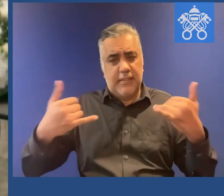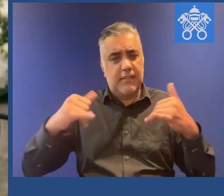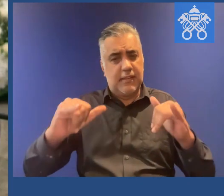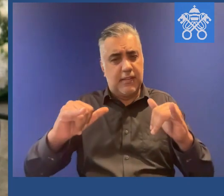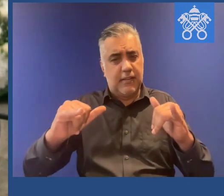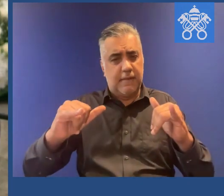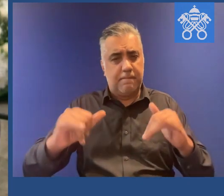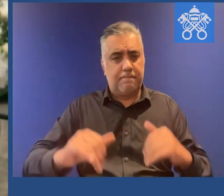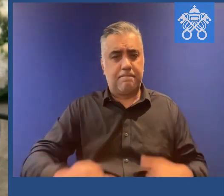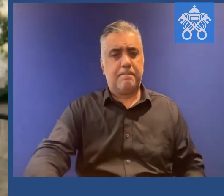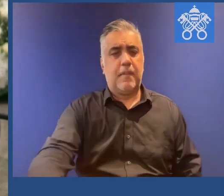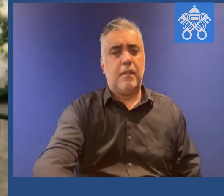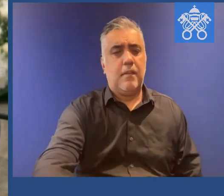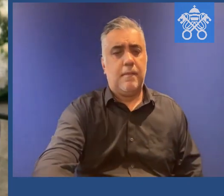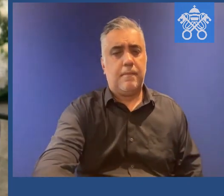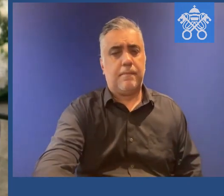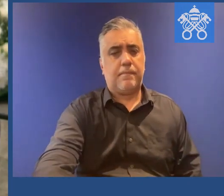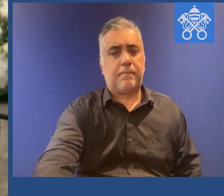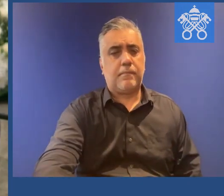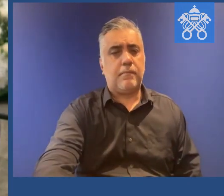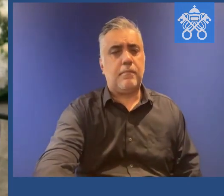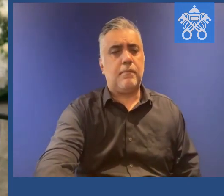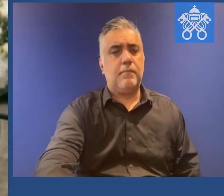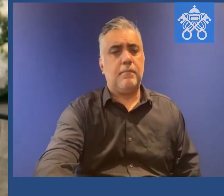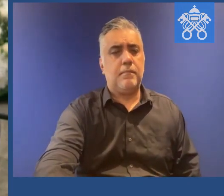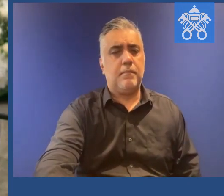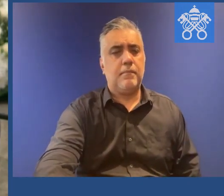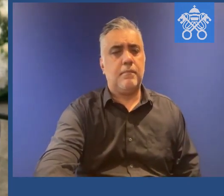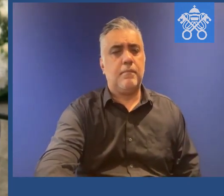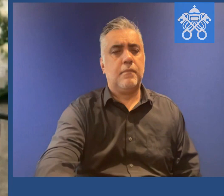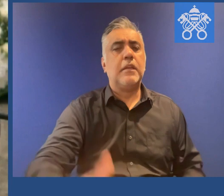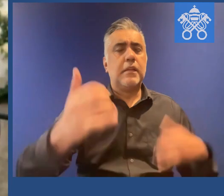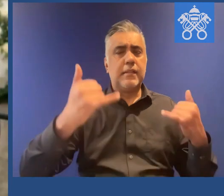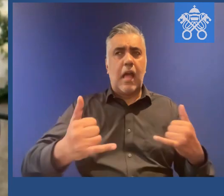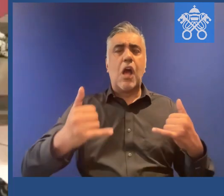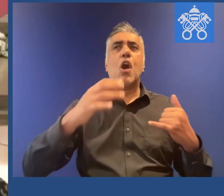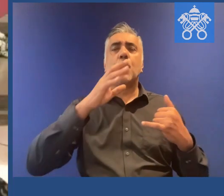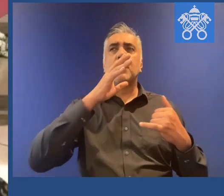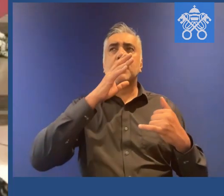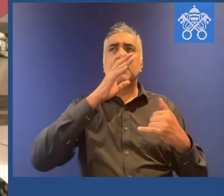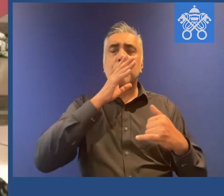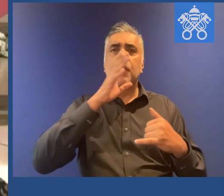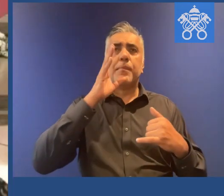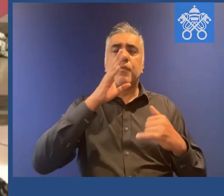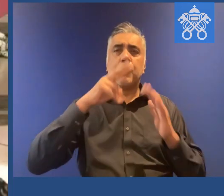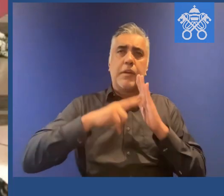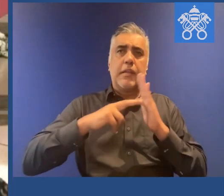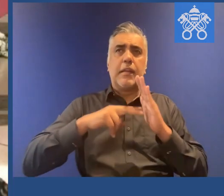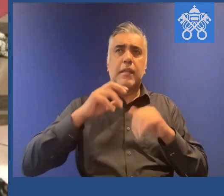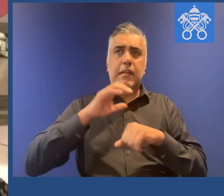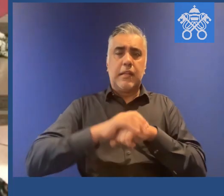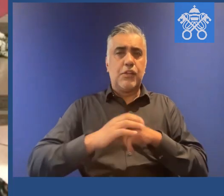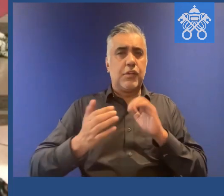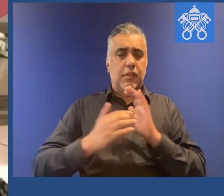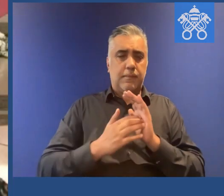viventi. Dear bishops, priests, consecrated men and women, seminarians and pastoral